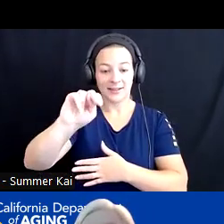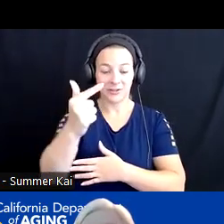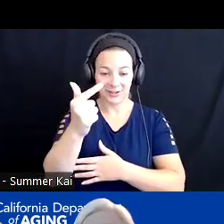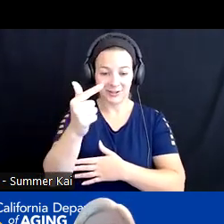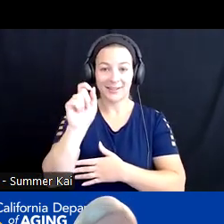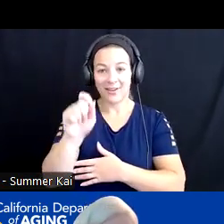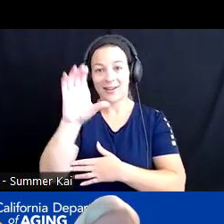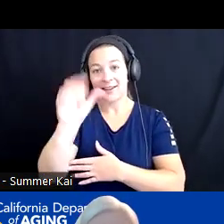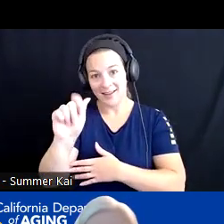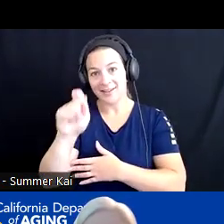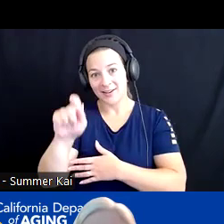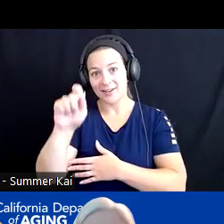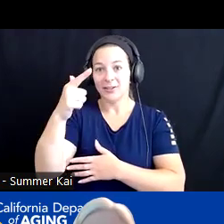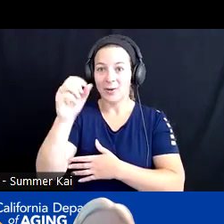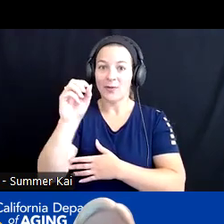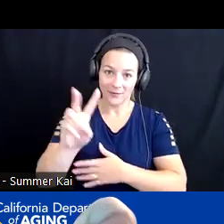aging.ca.gov.